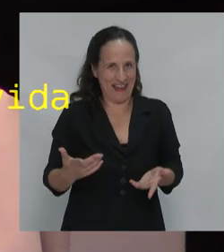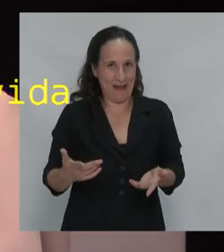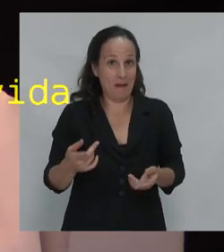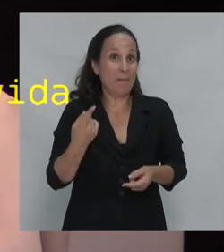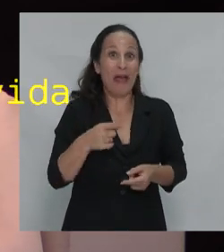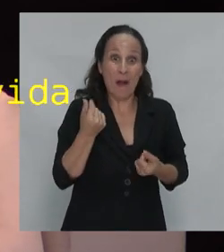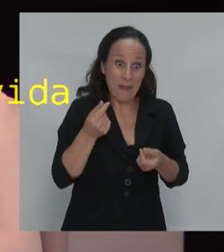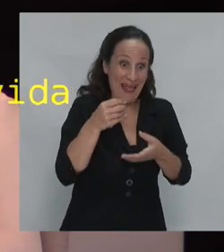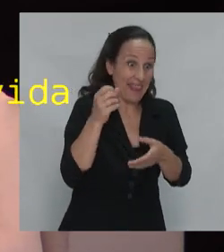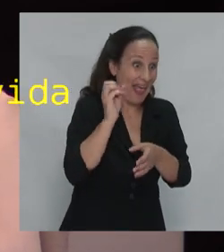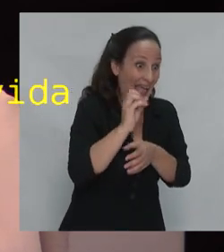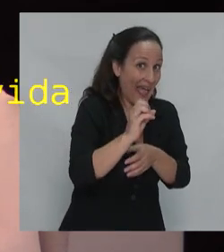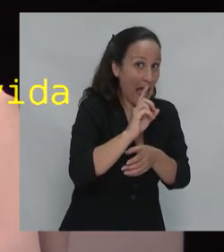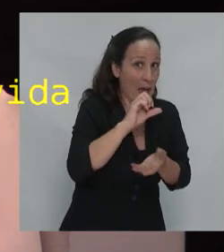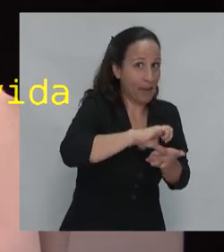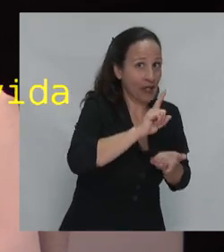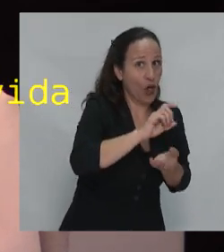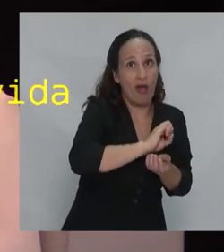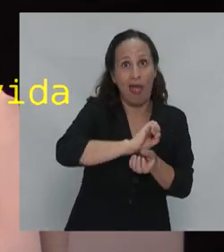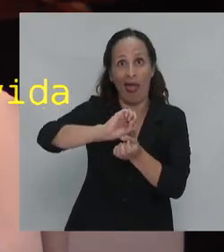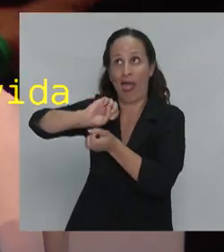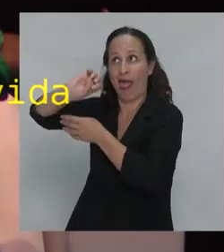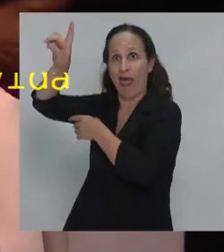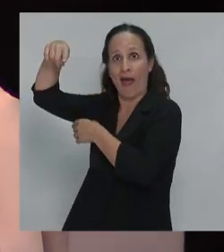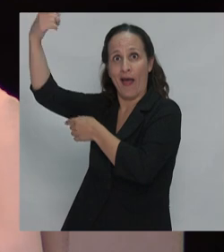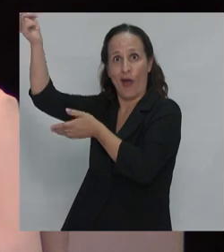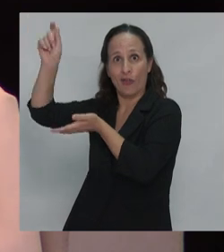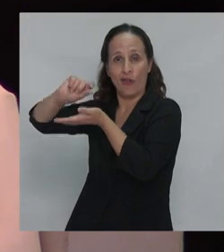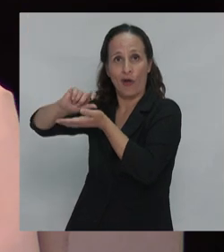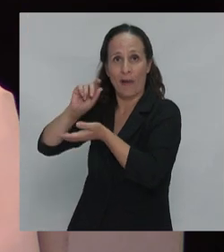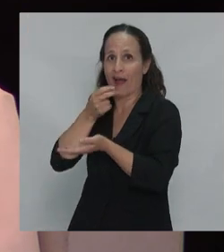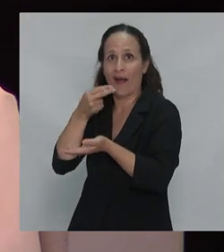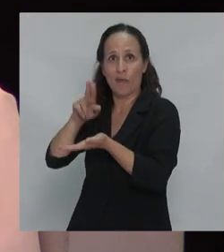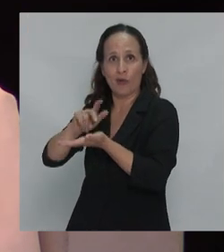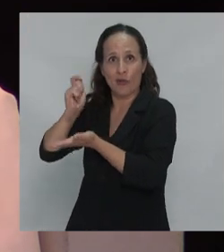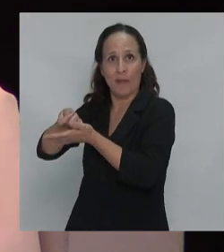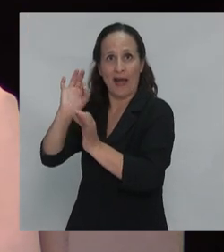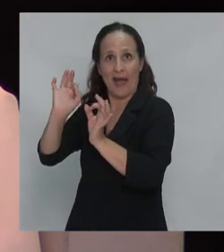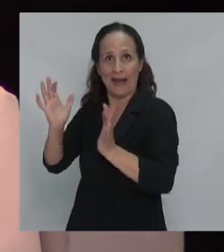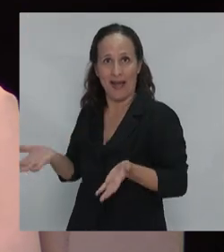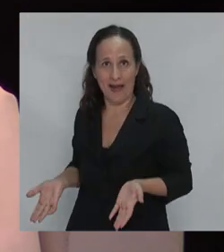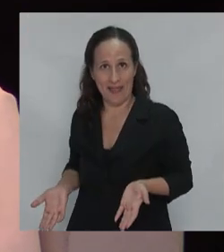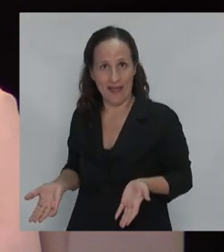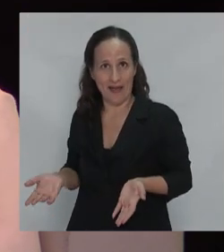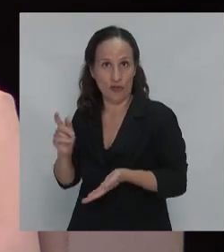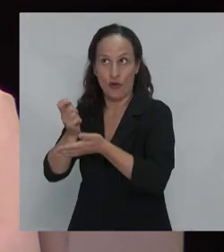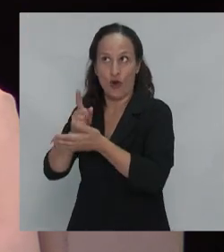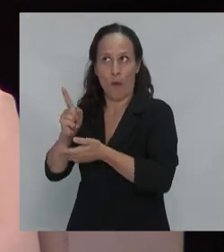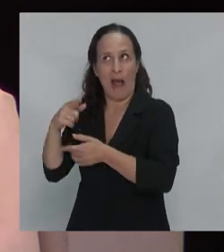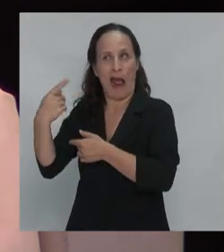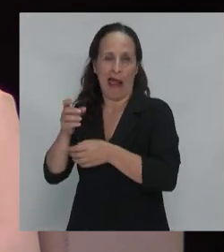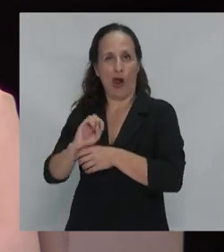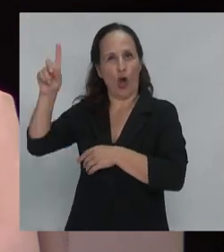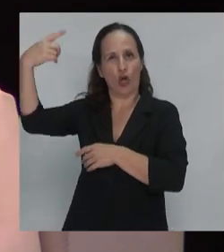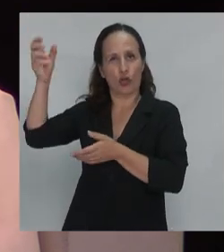they have a system of tax dodging from one country to another to another. So unless we